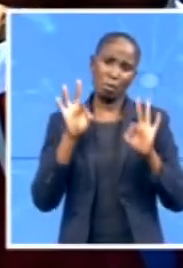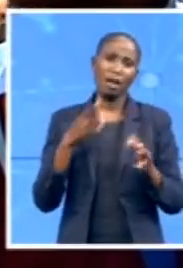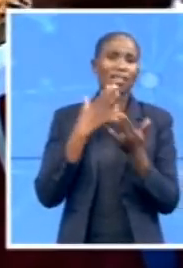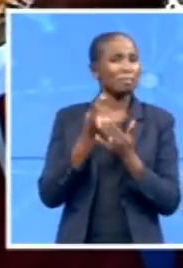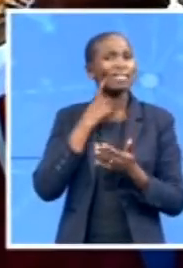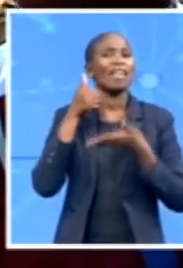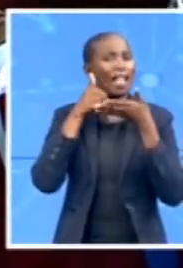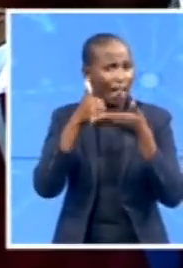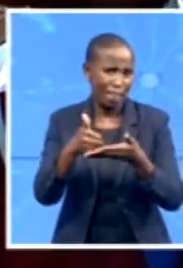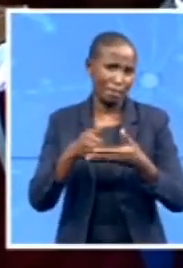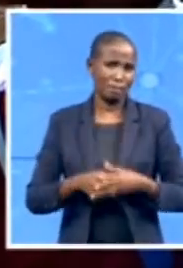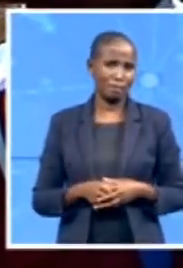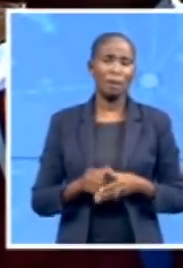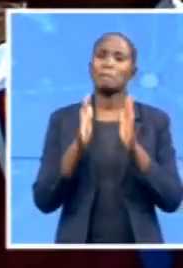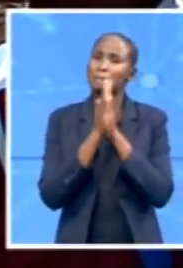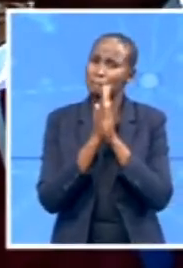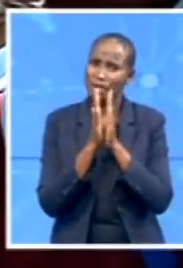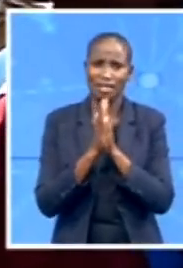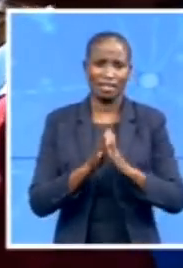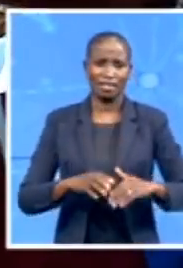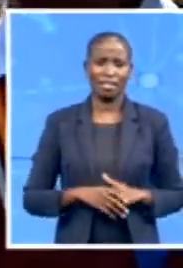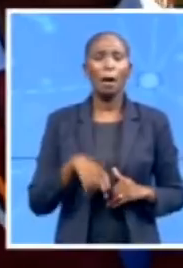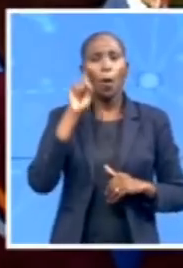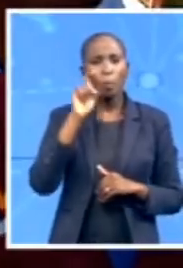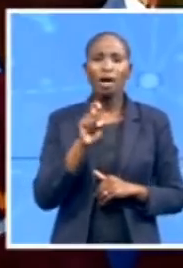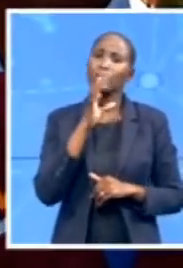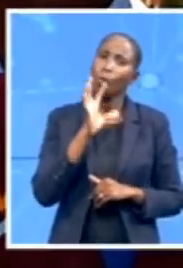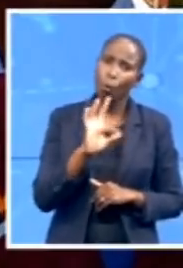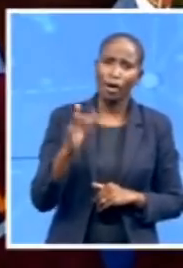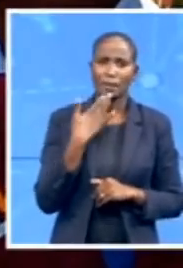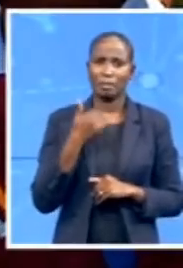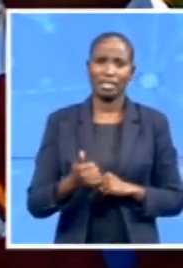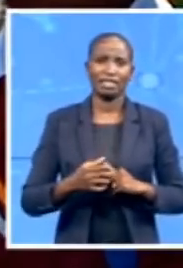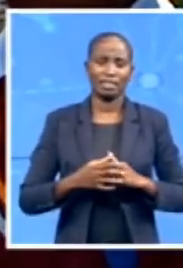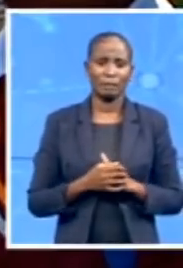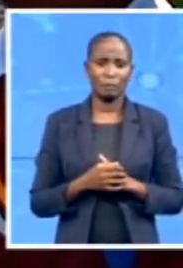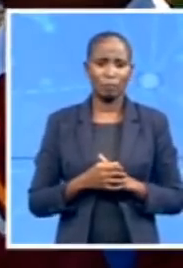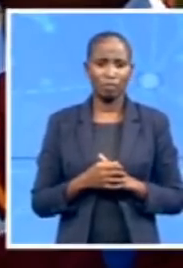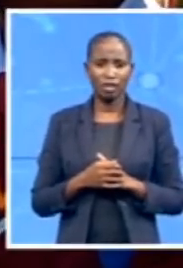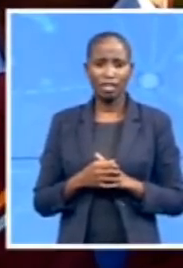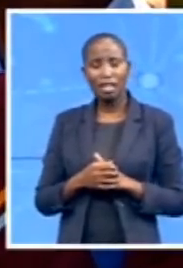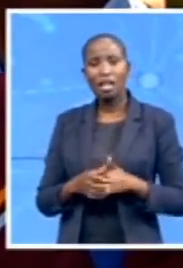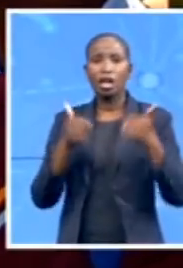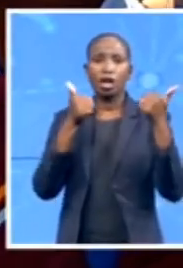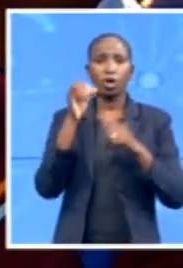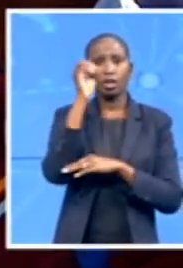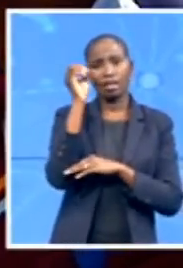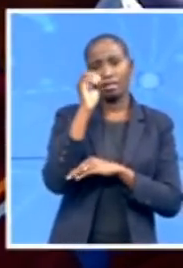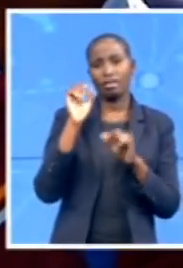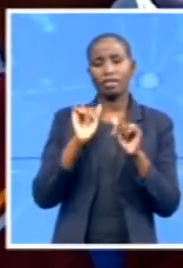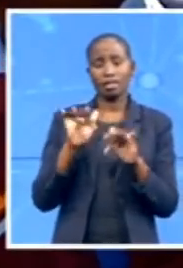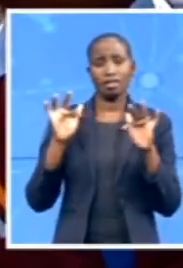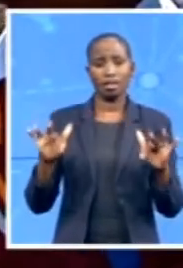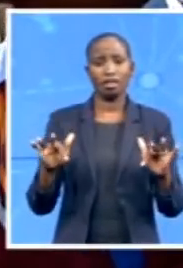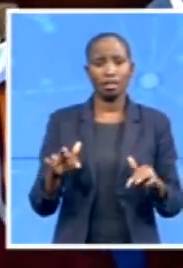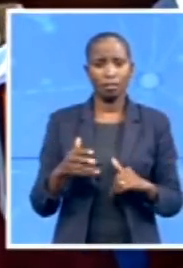you. Please keep quiet. Good evening, guys. I am Shuain Ali, as you all